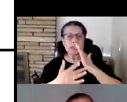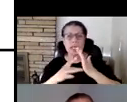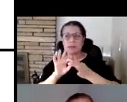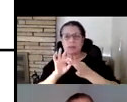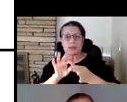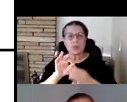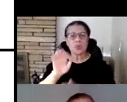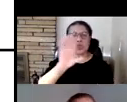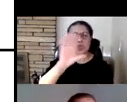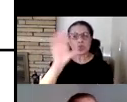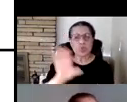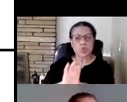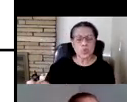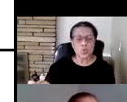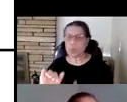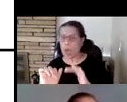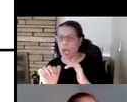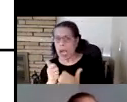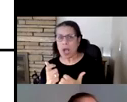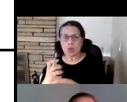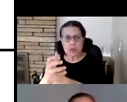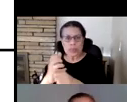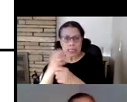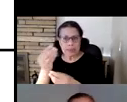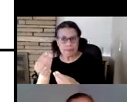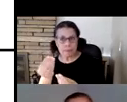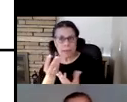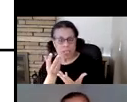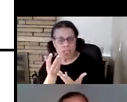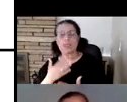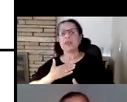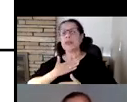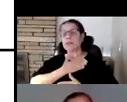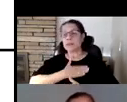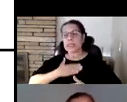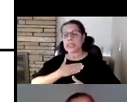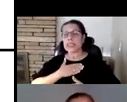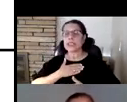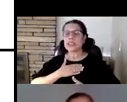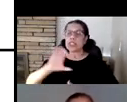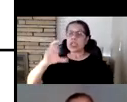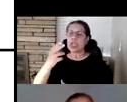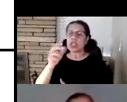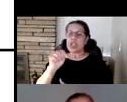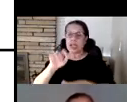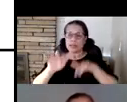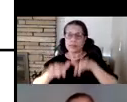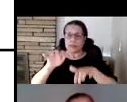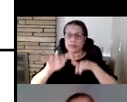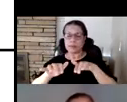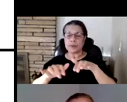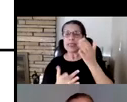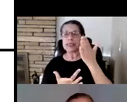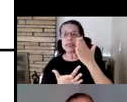the accessibility features of the meeting tonight, please chat tech support. Tech support should be